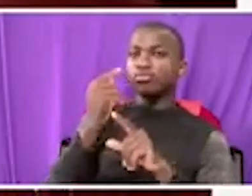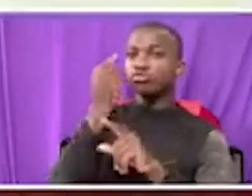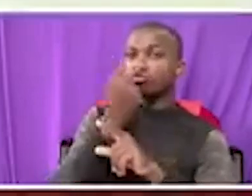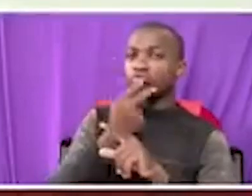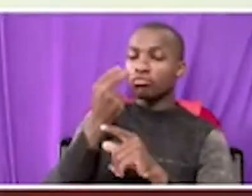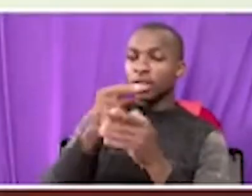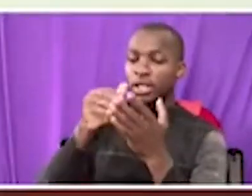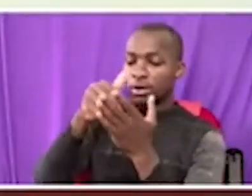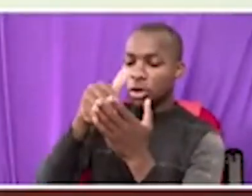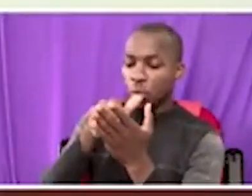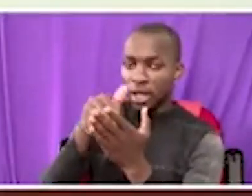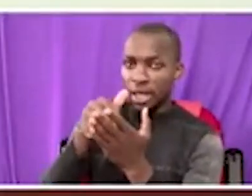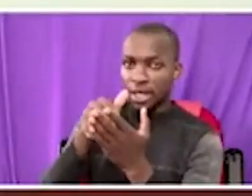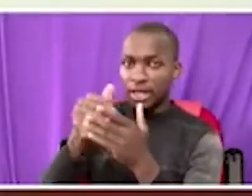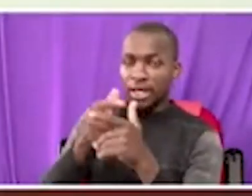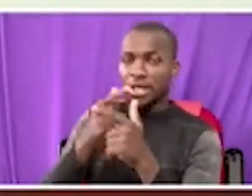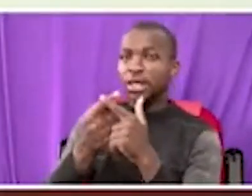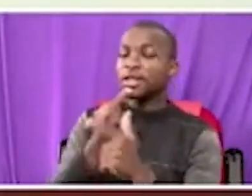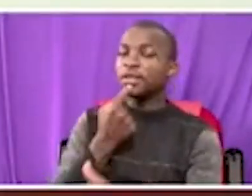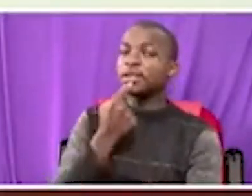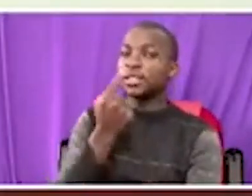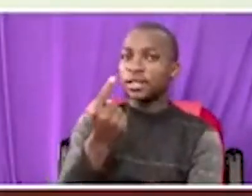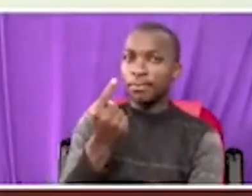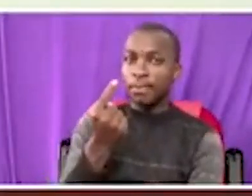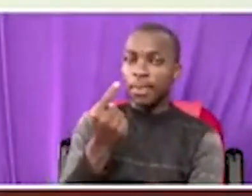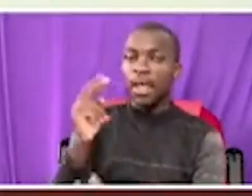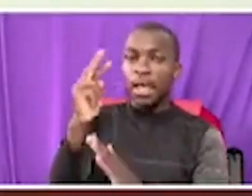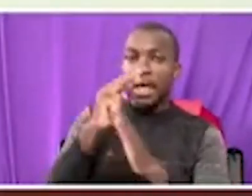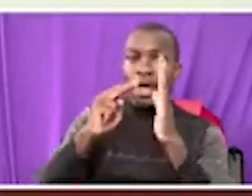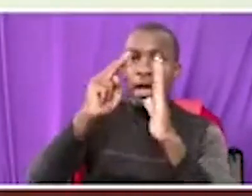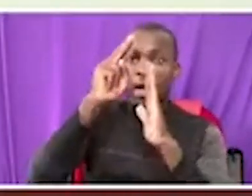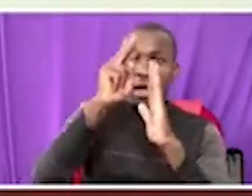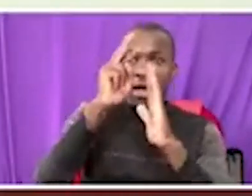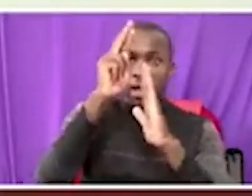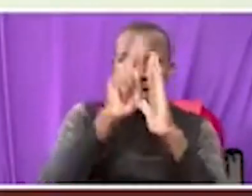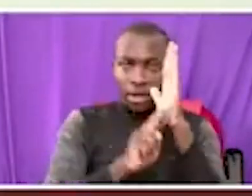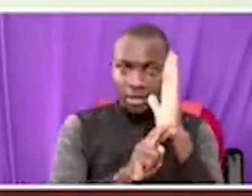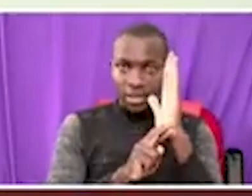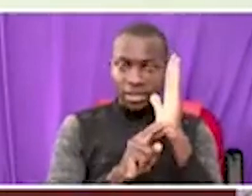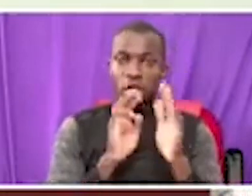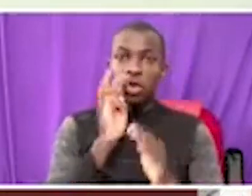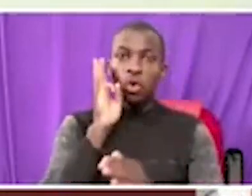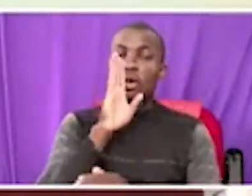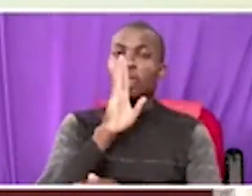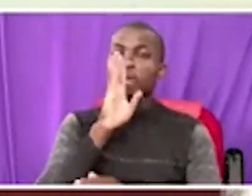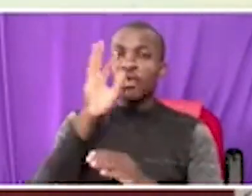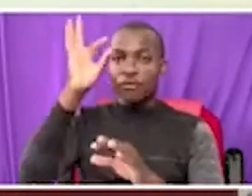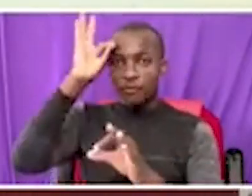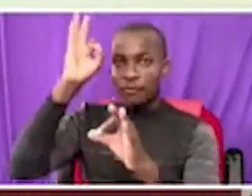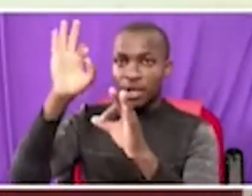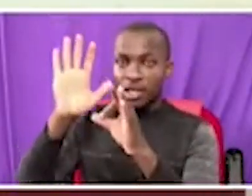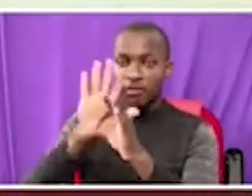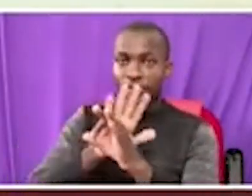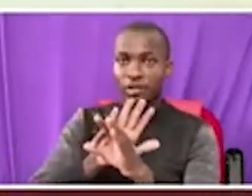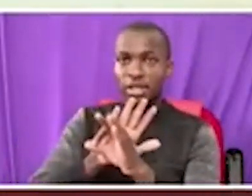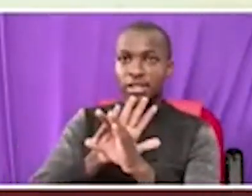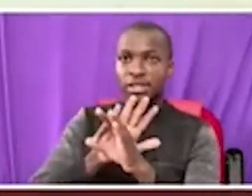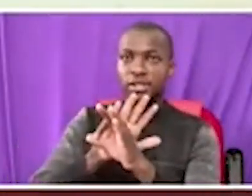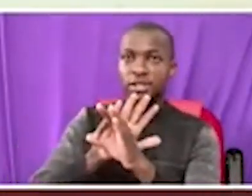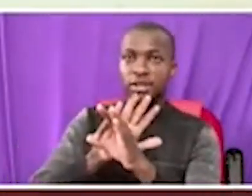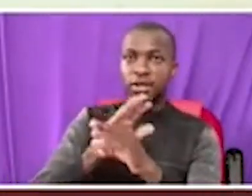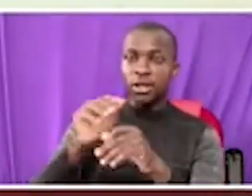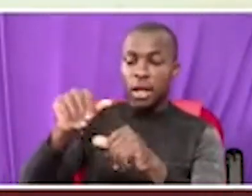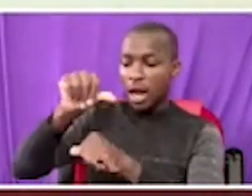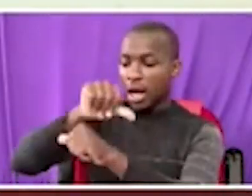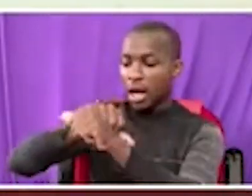wicked. And then listen to this. Righteousness will be his belt. Faithfulness, the sash